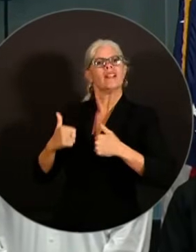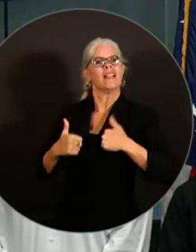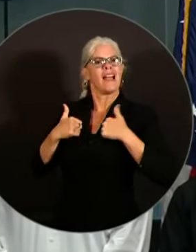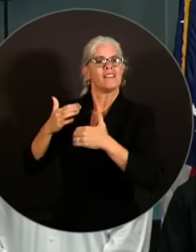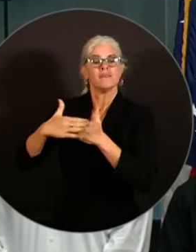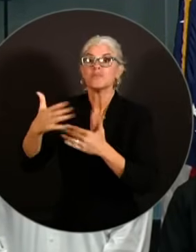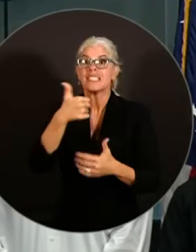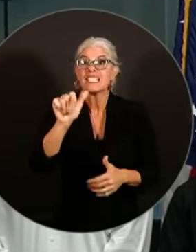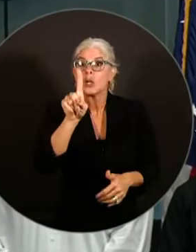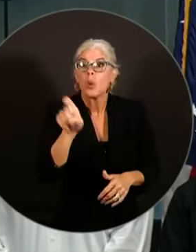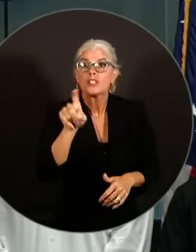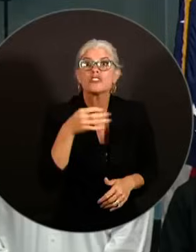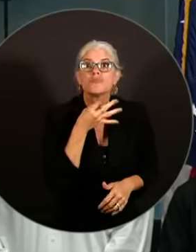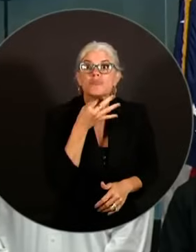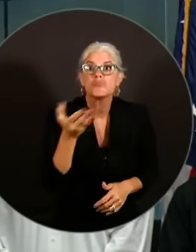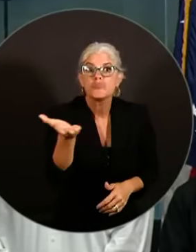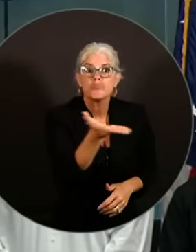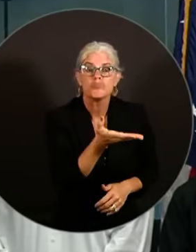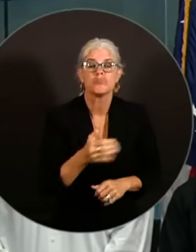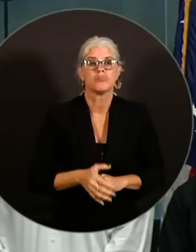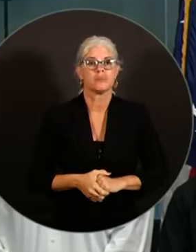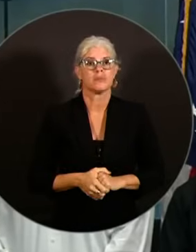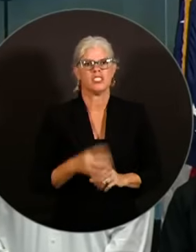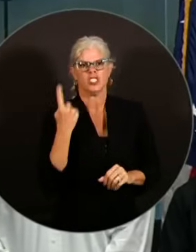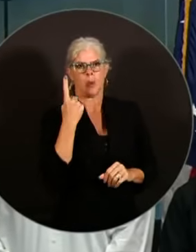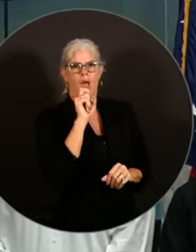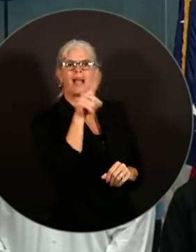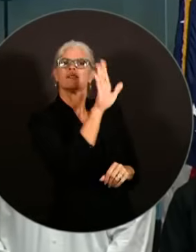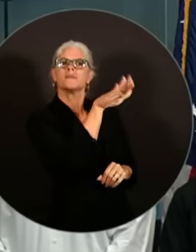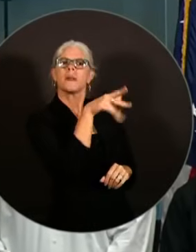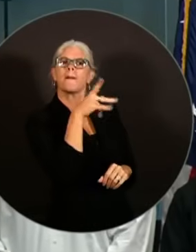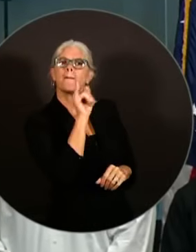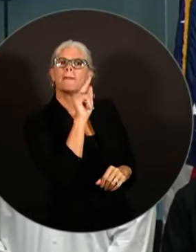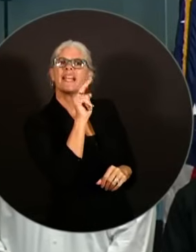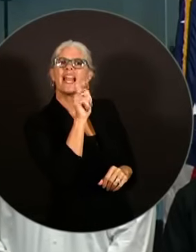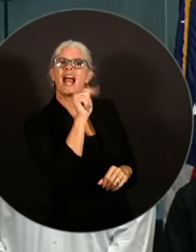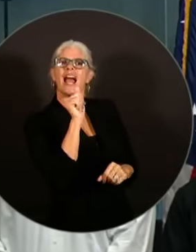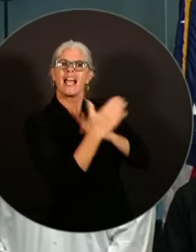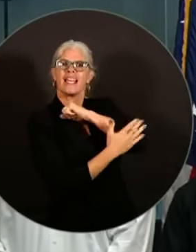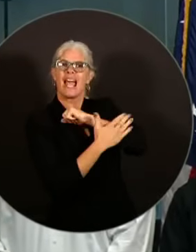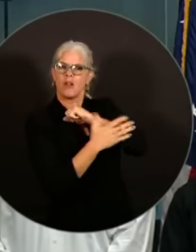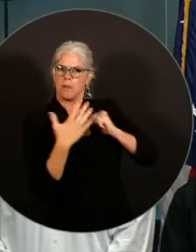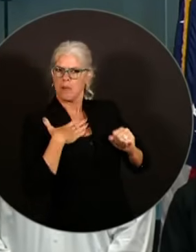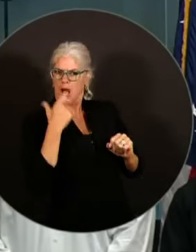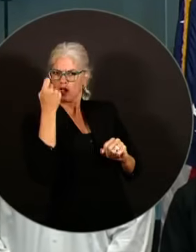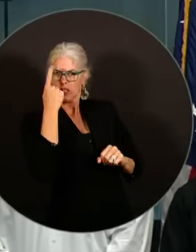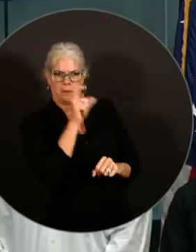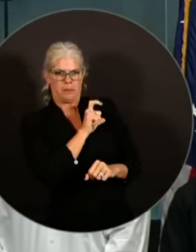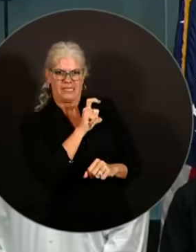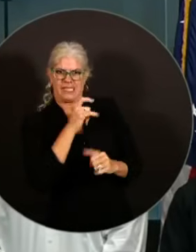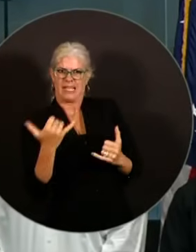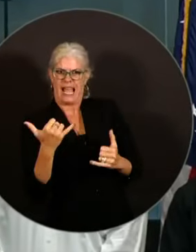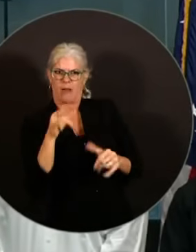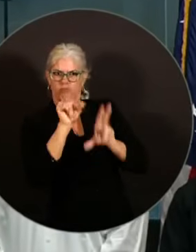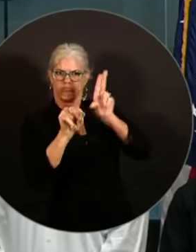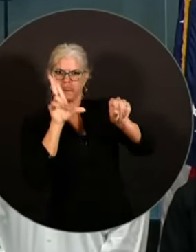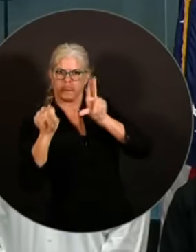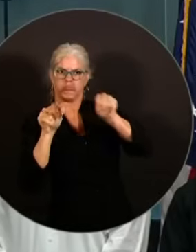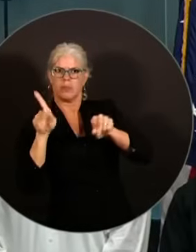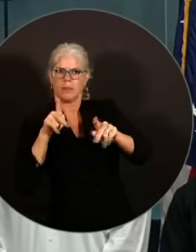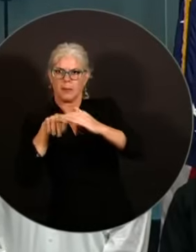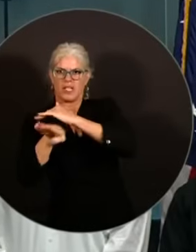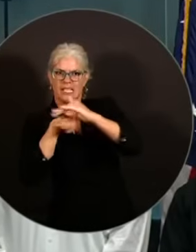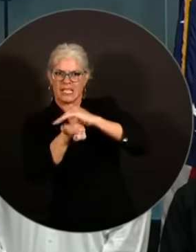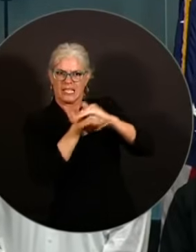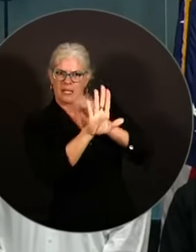questions? About Pinellas County, it's my understanding that deputies there are restricting access into the area. I don't know if you have any insights into that or...